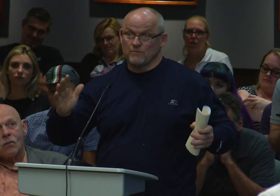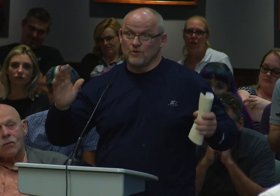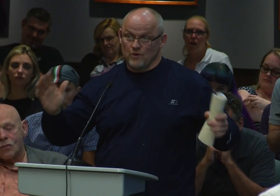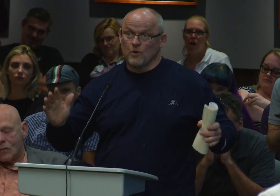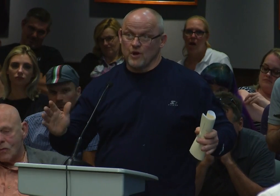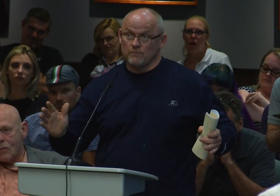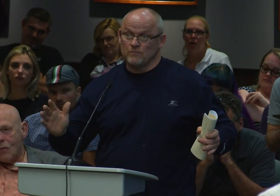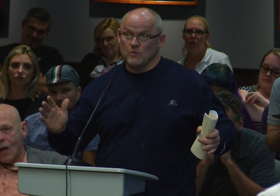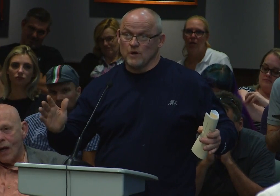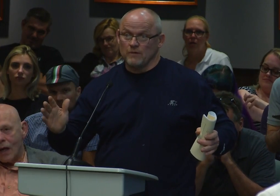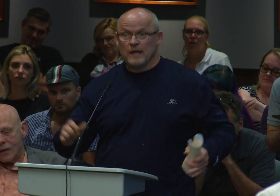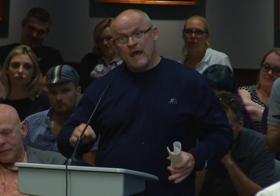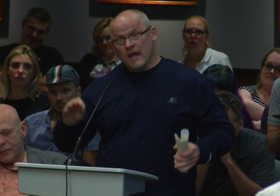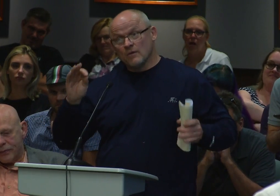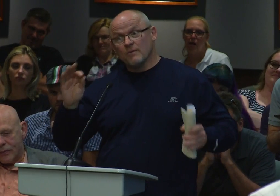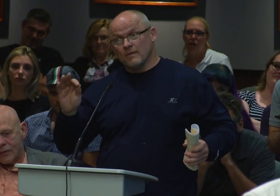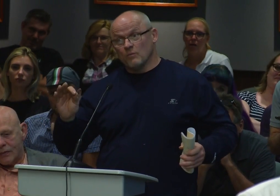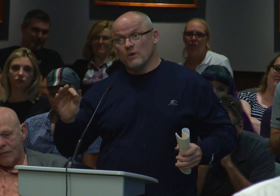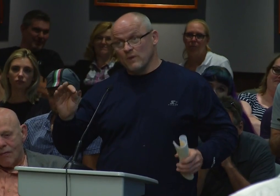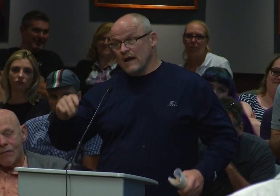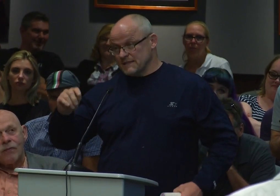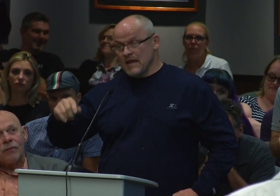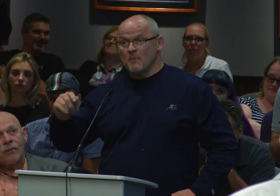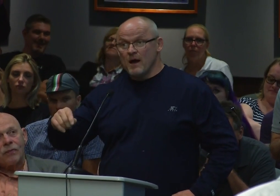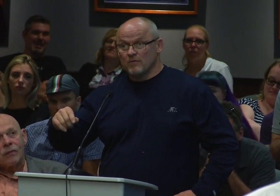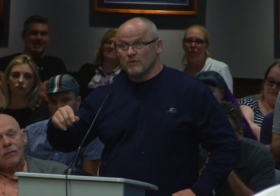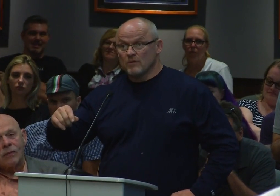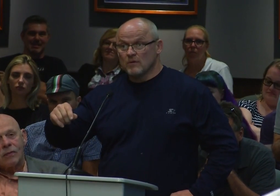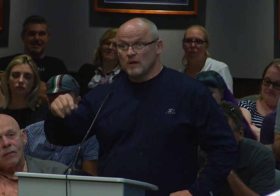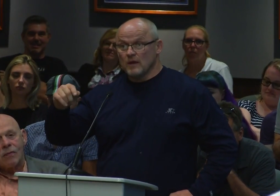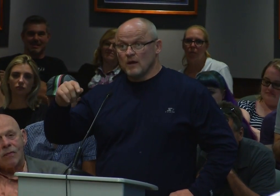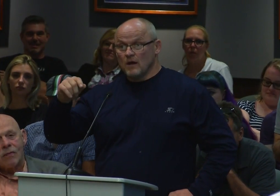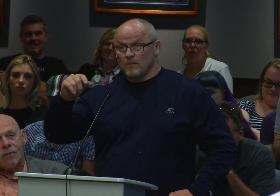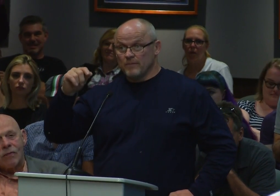were good. You were good. And we got the same amount.